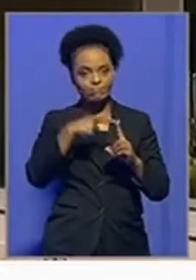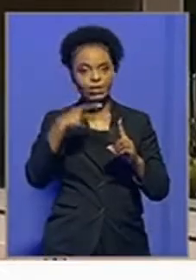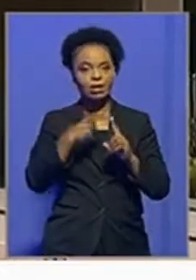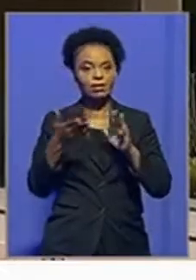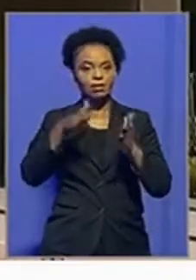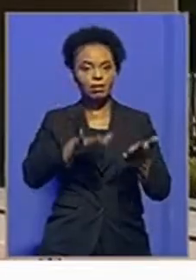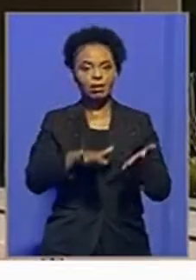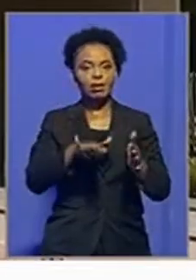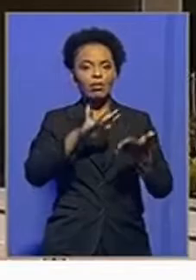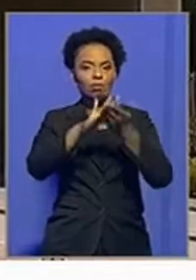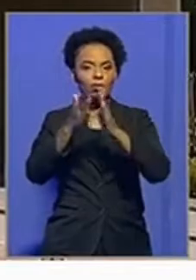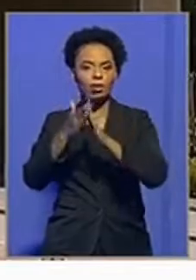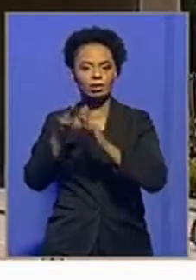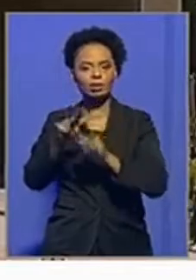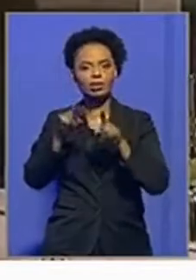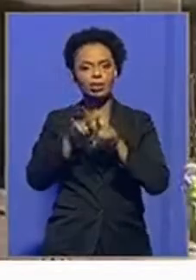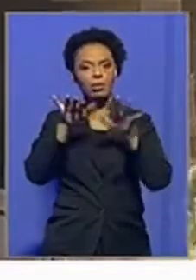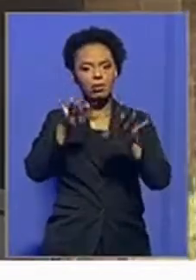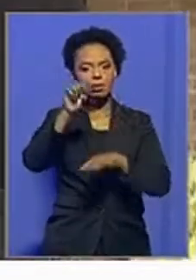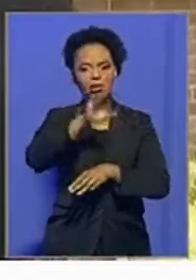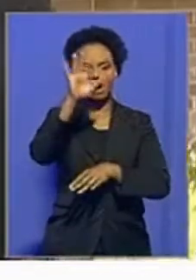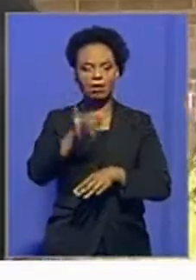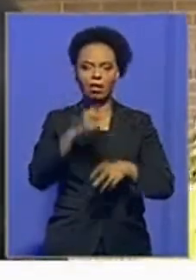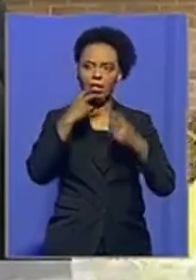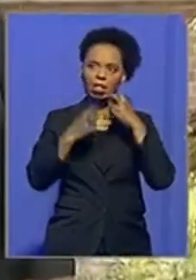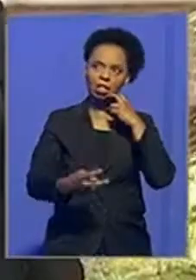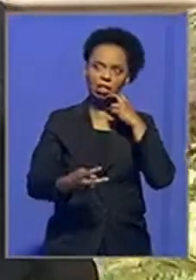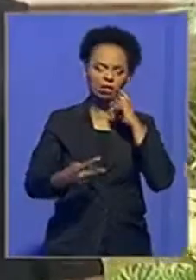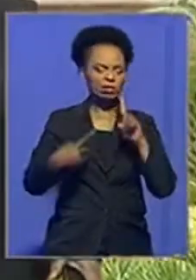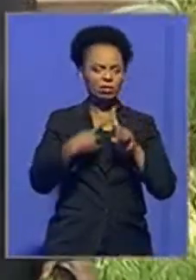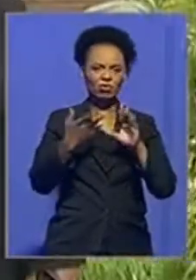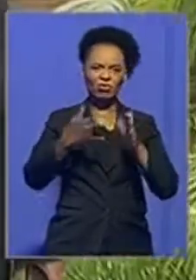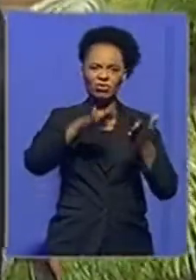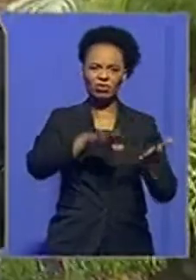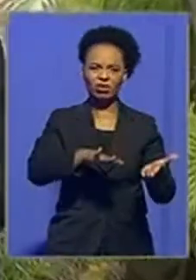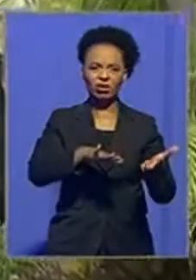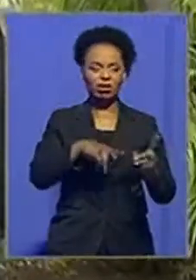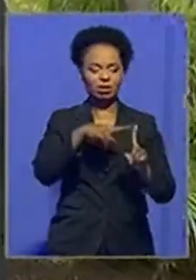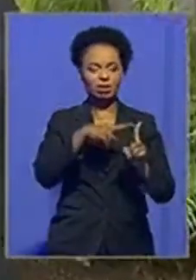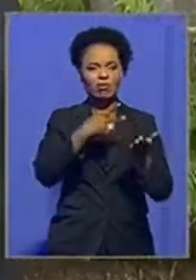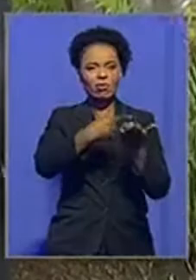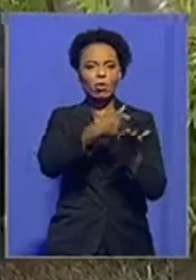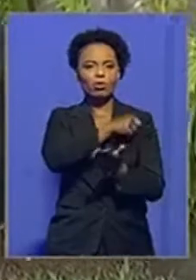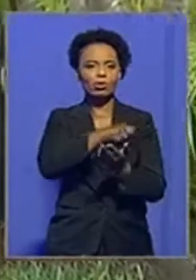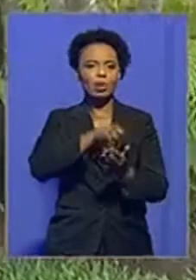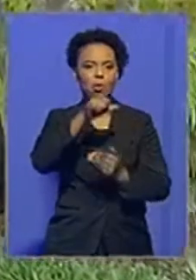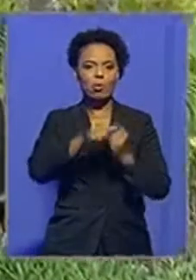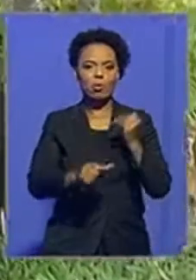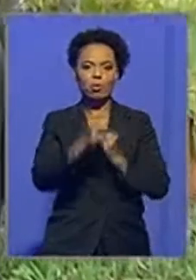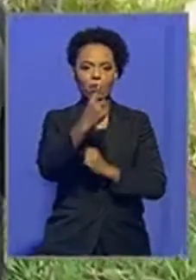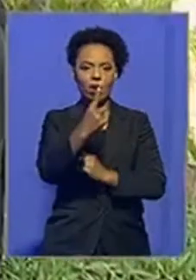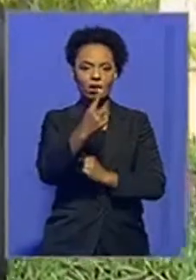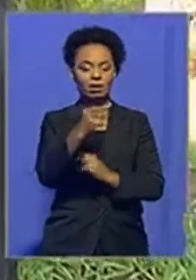makaditšwe badudi ba Afrika Borwa. Zwelithini o be amogetše bookelong lebaka la go feta kgwedi. Mo lebakeng le